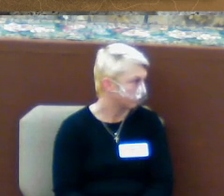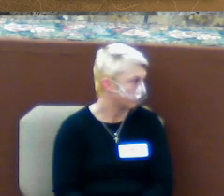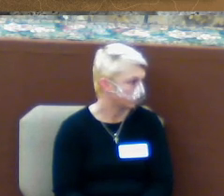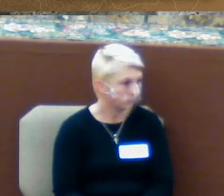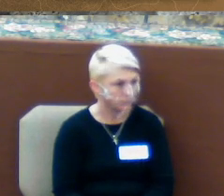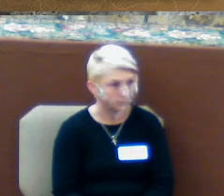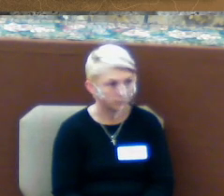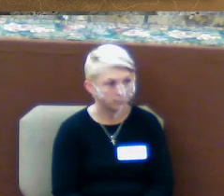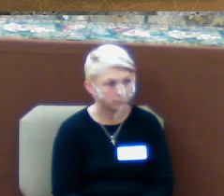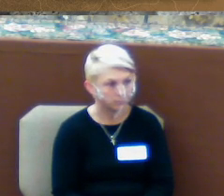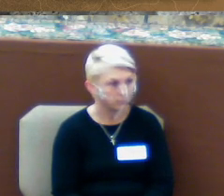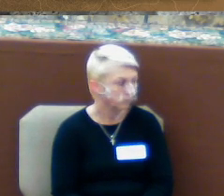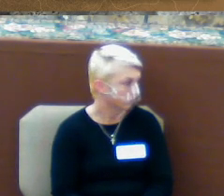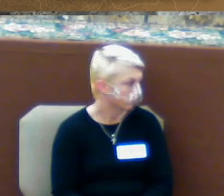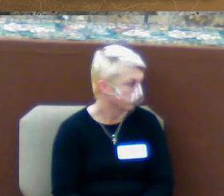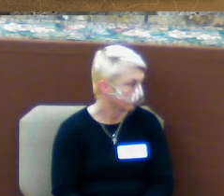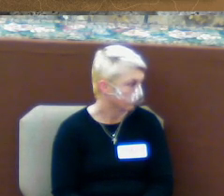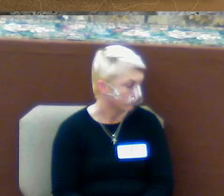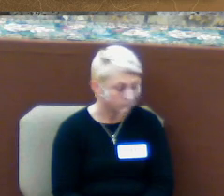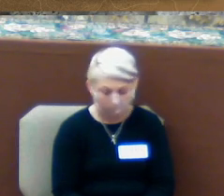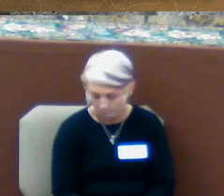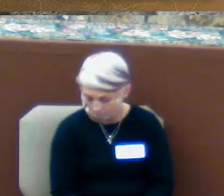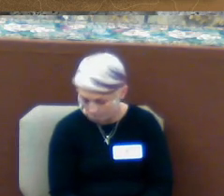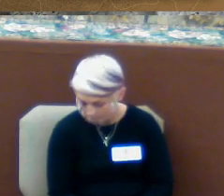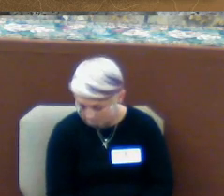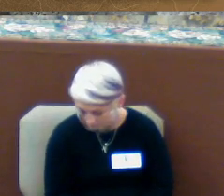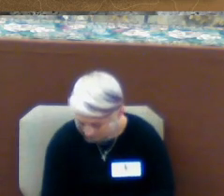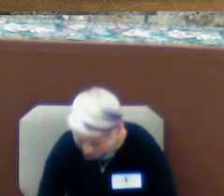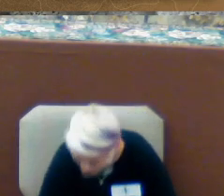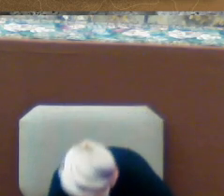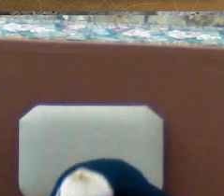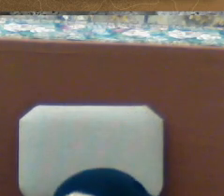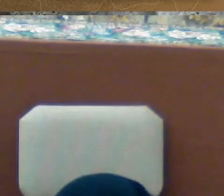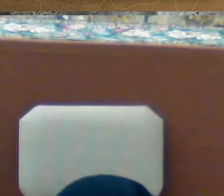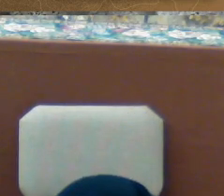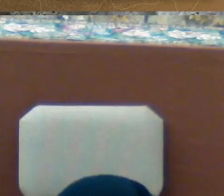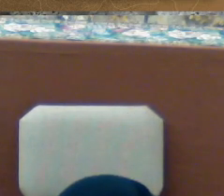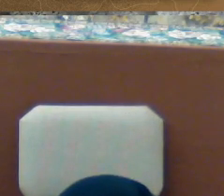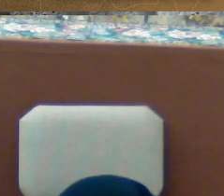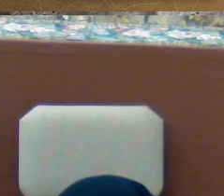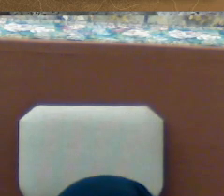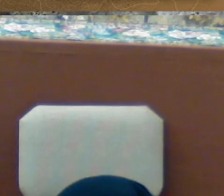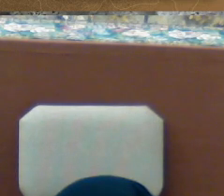No, the one with pictures on it, the top one.